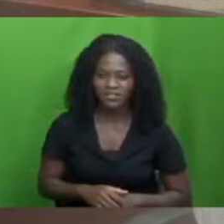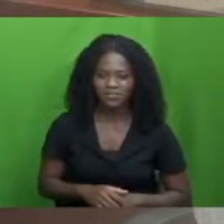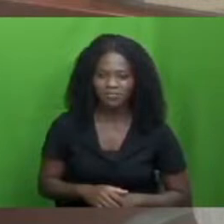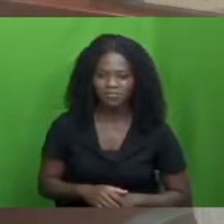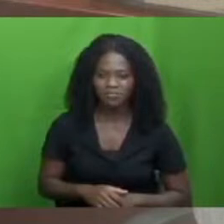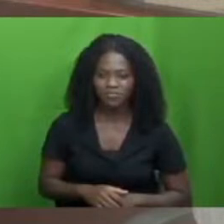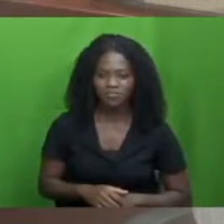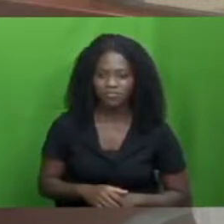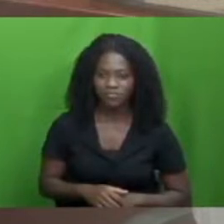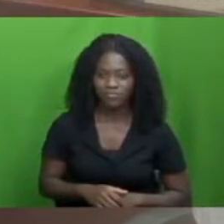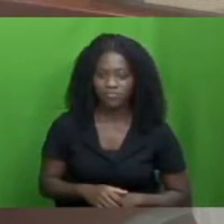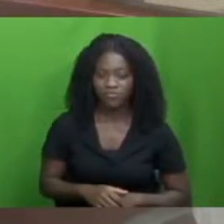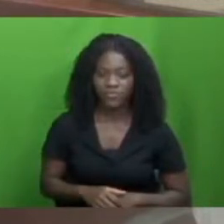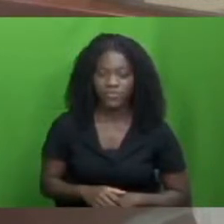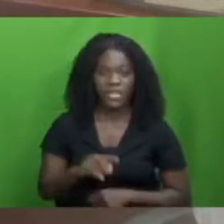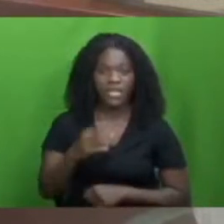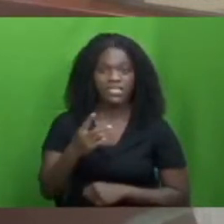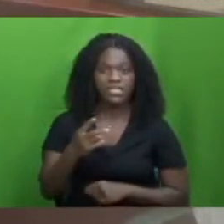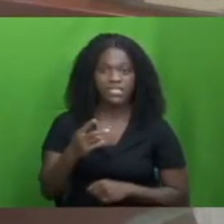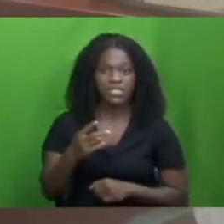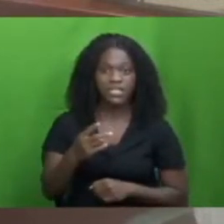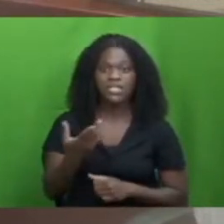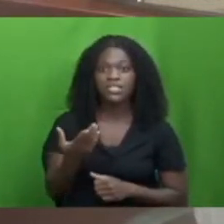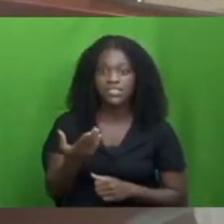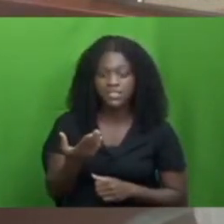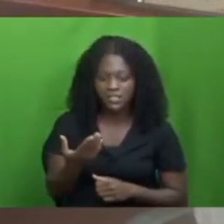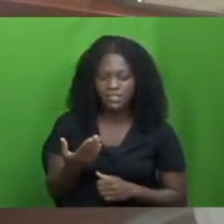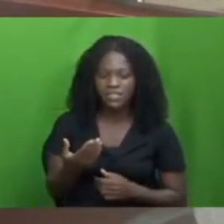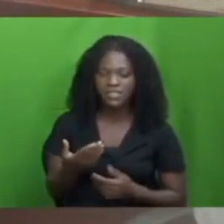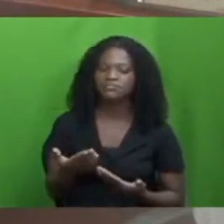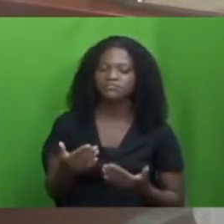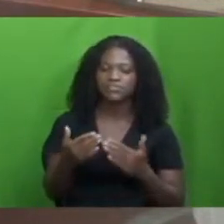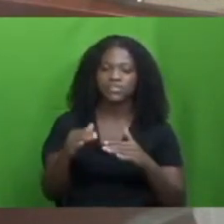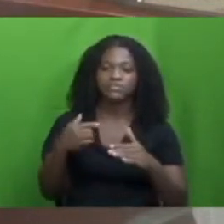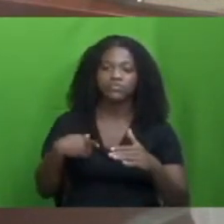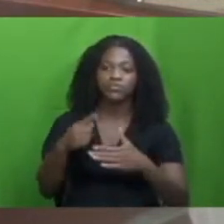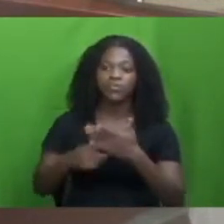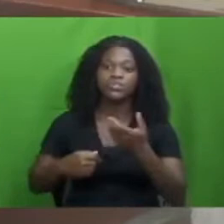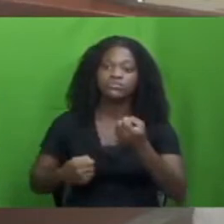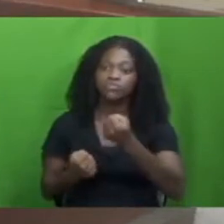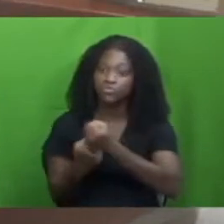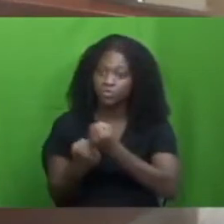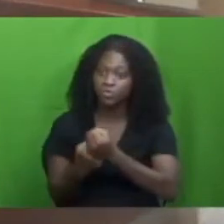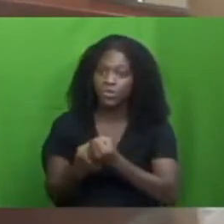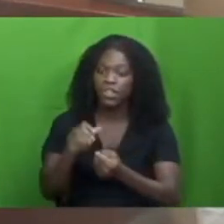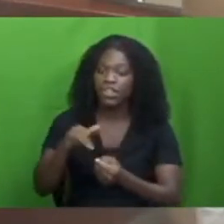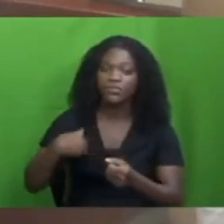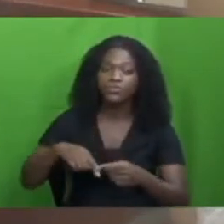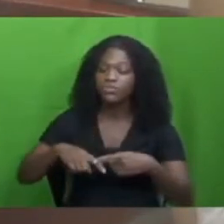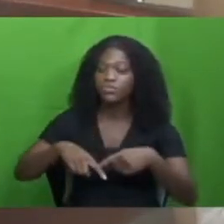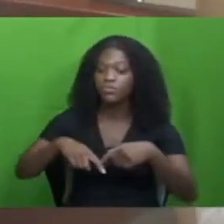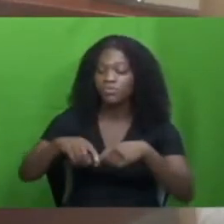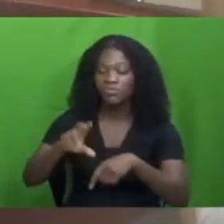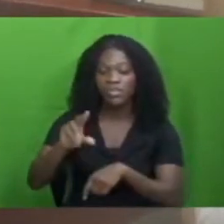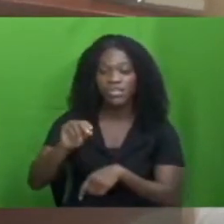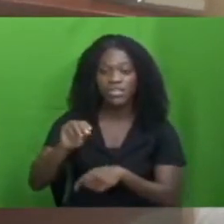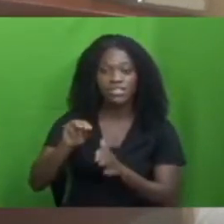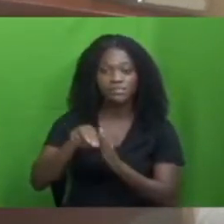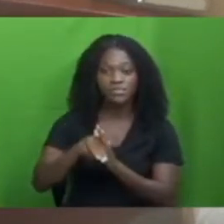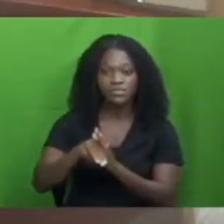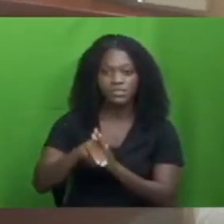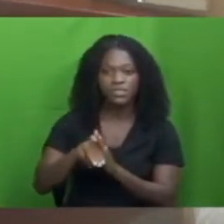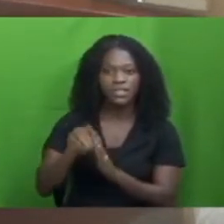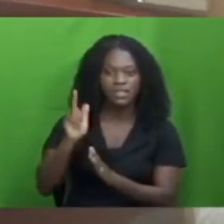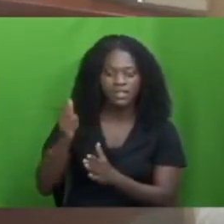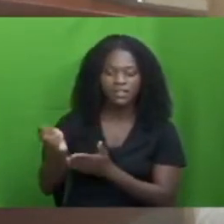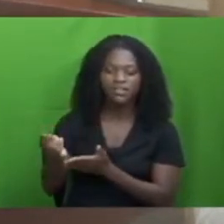gave, even though he was on the wrong course at the very outset. Mr. Speaker, the second stage of